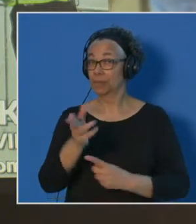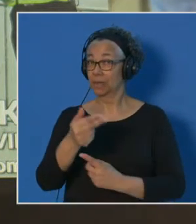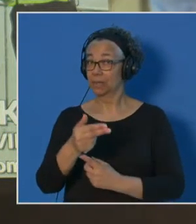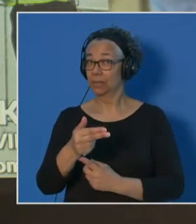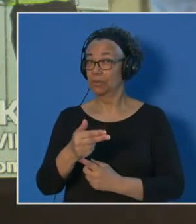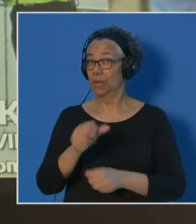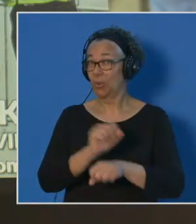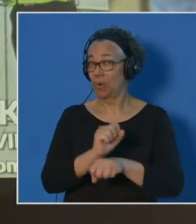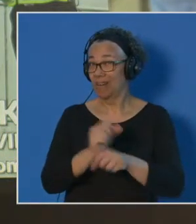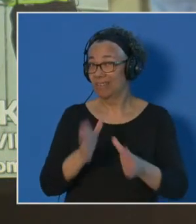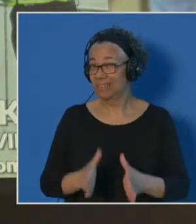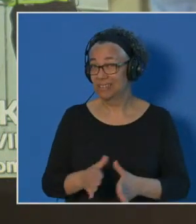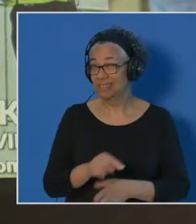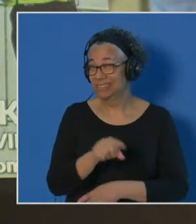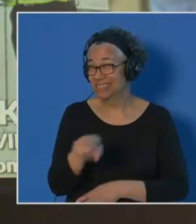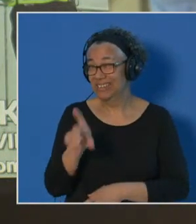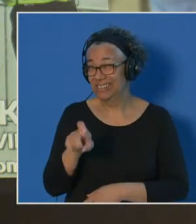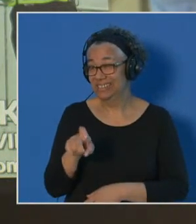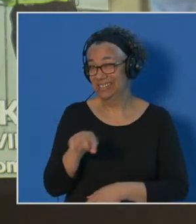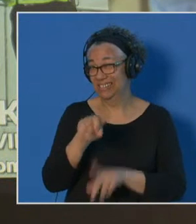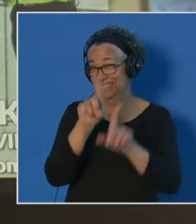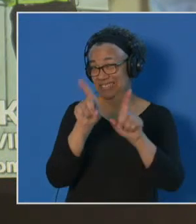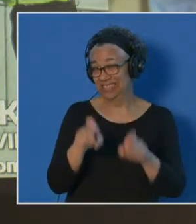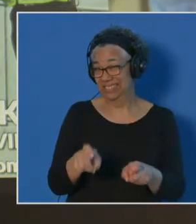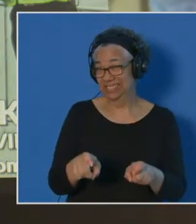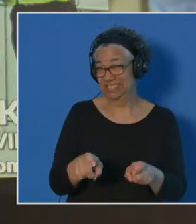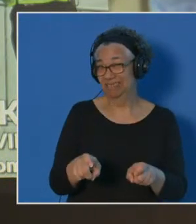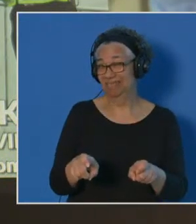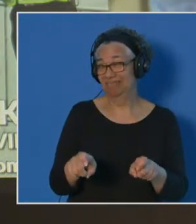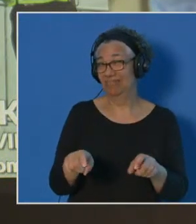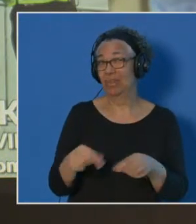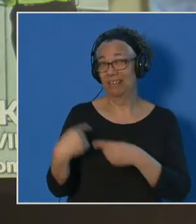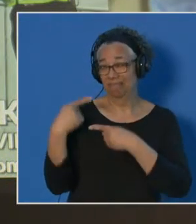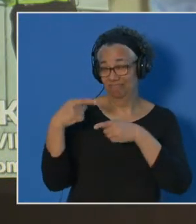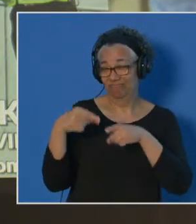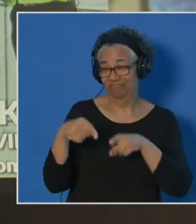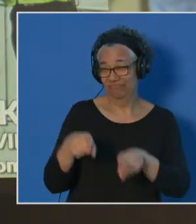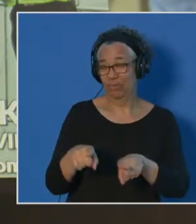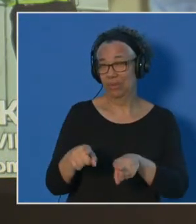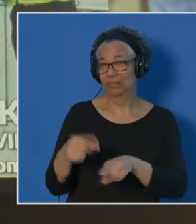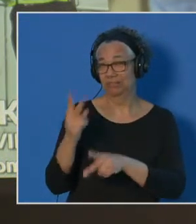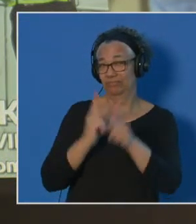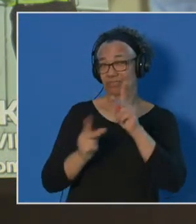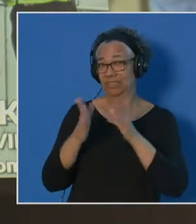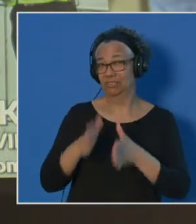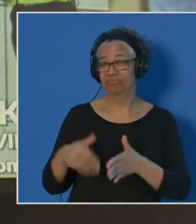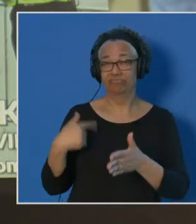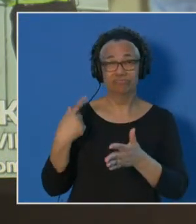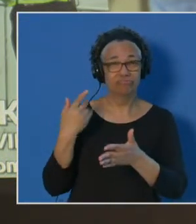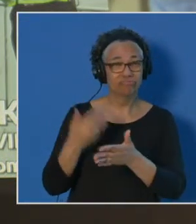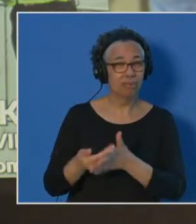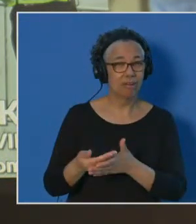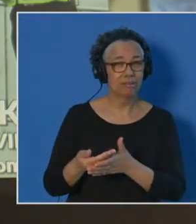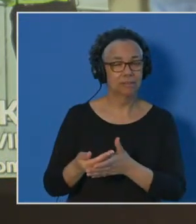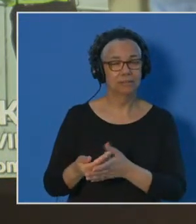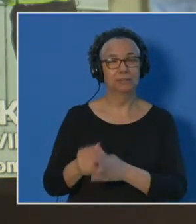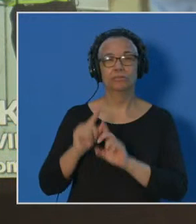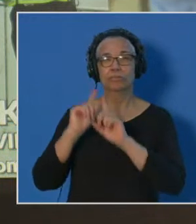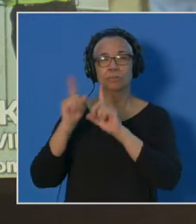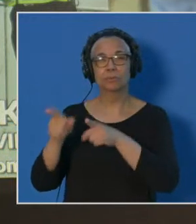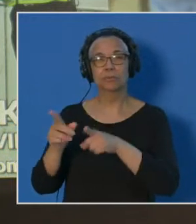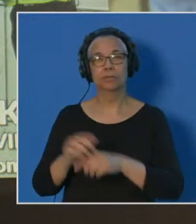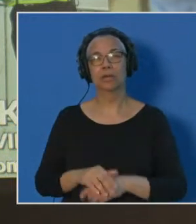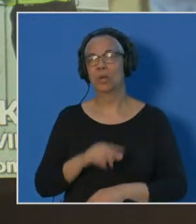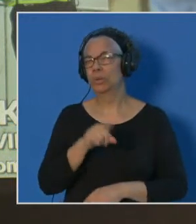be tested more regularly once we start allowing visitors in? Well, what we will do is we are certainly having, as